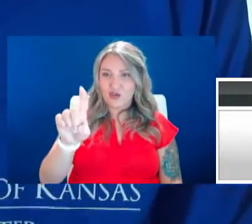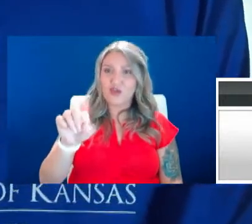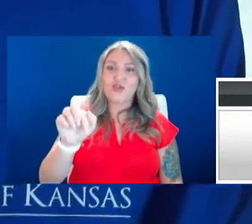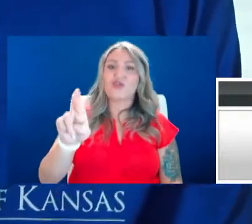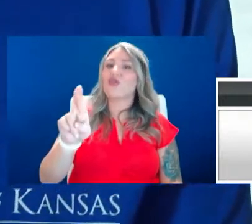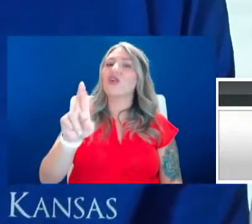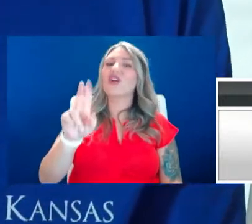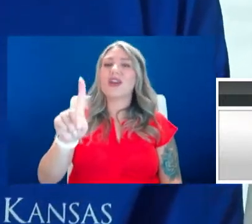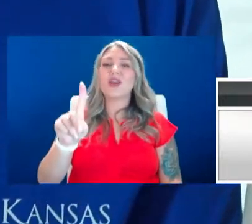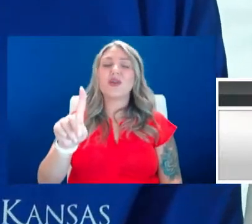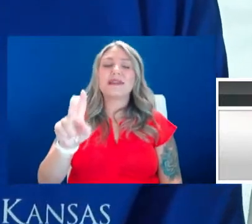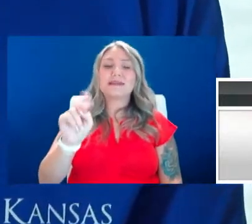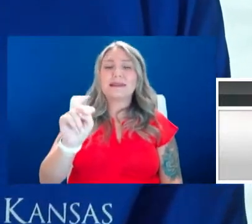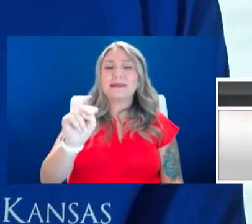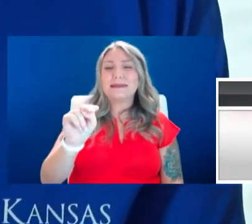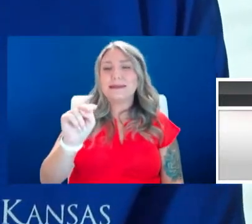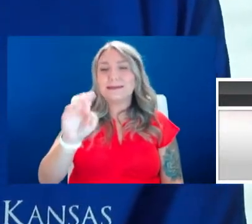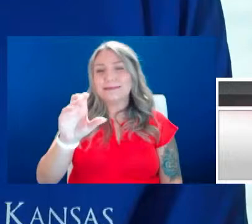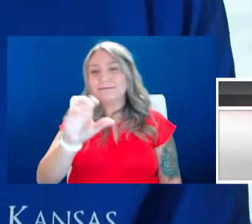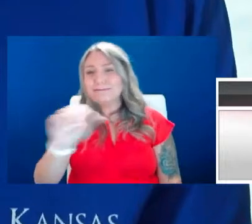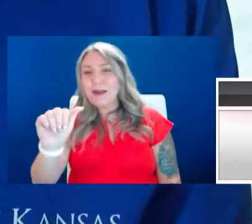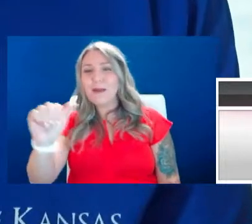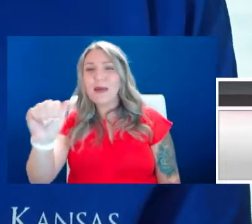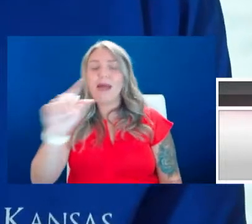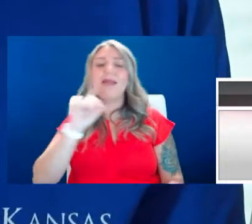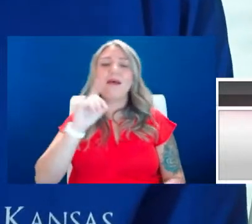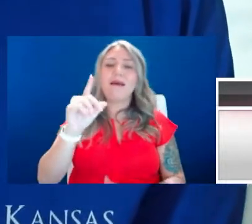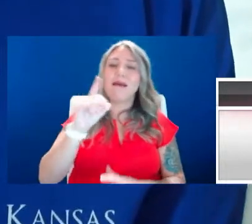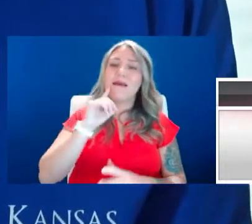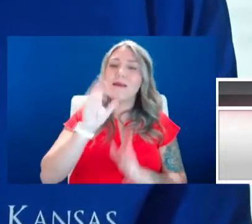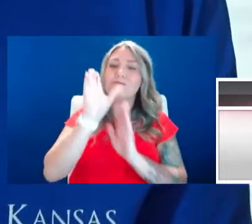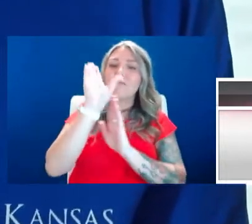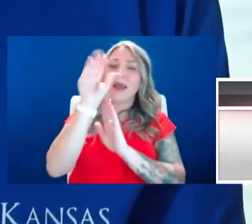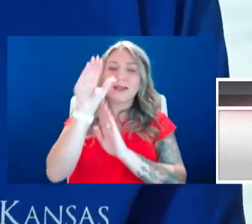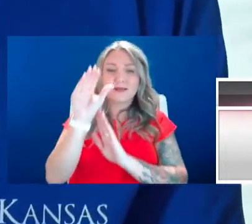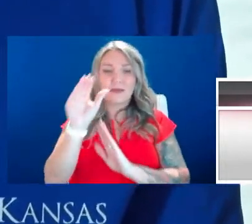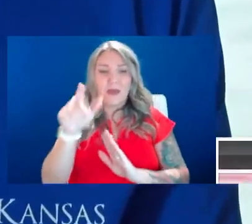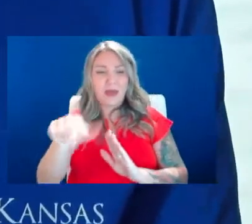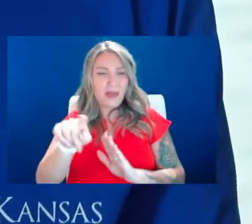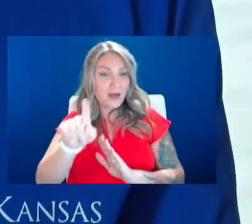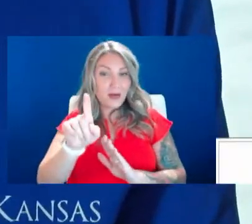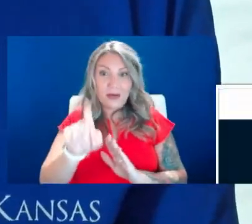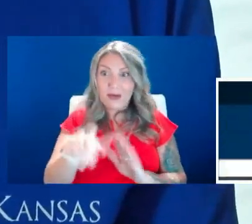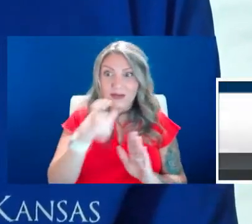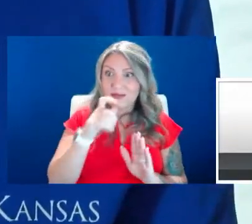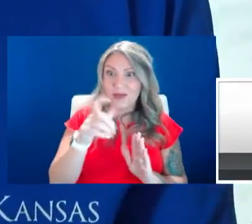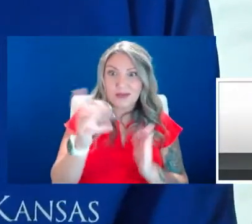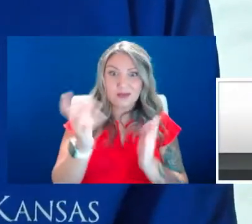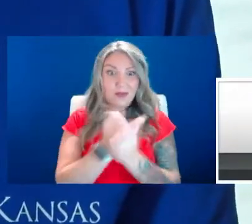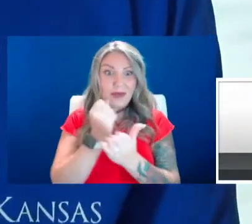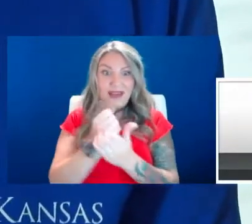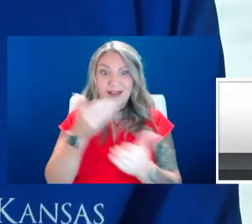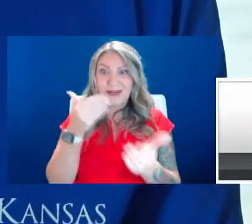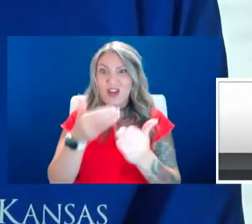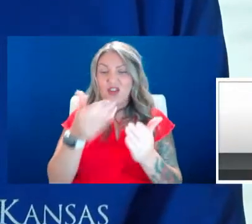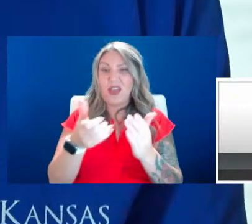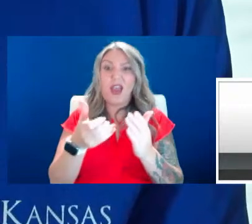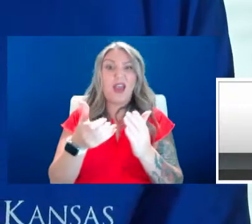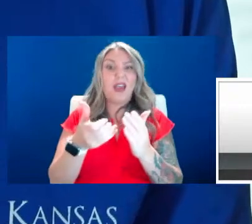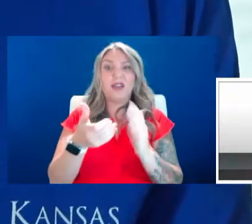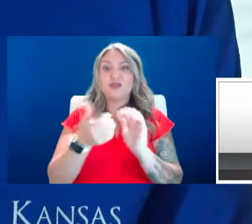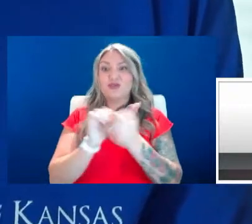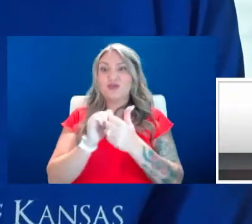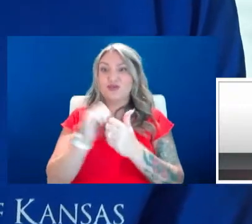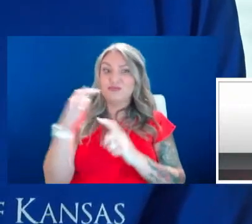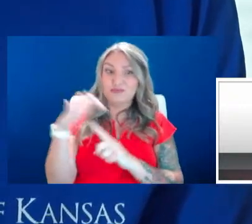his underdog, NC State Wolfpack. They were not supposed to win. They were not supposed to get anywhere near that championship, but they did. So he